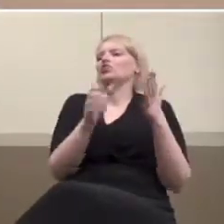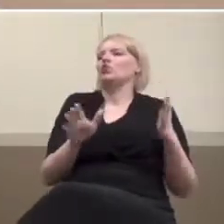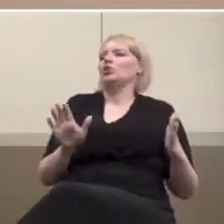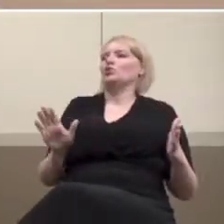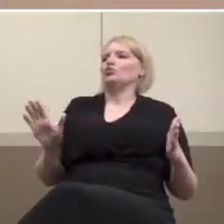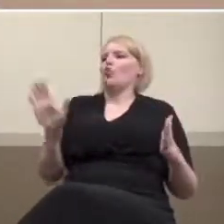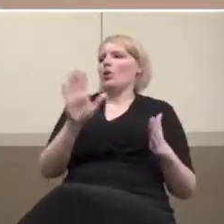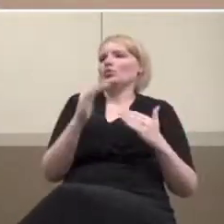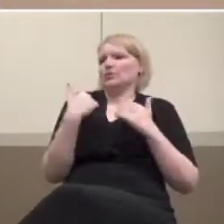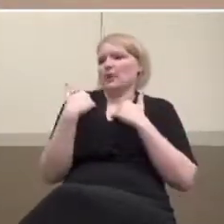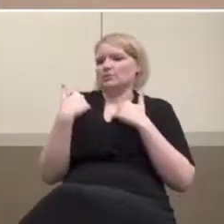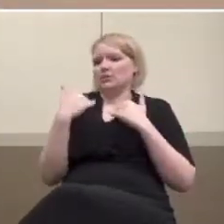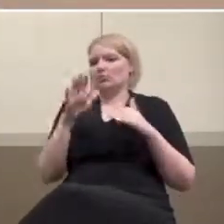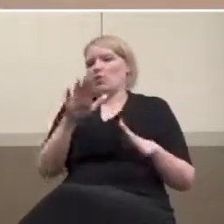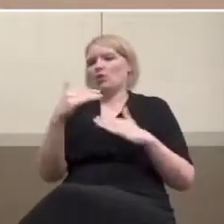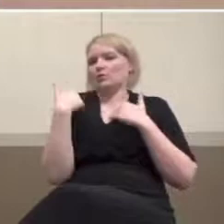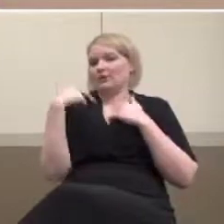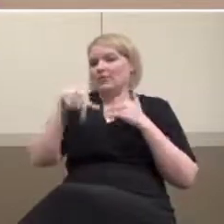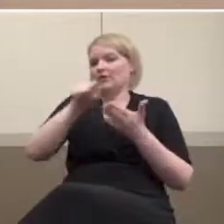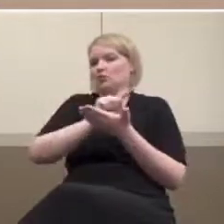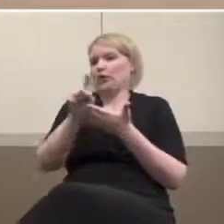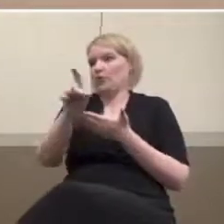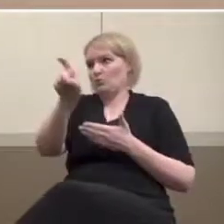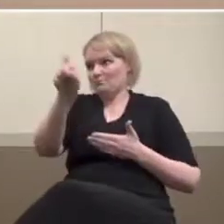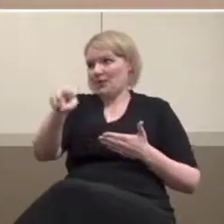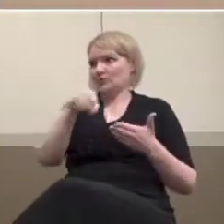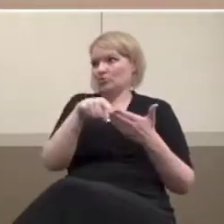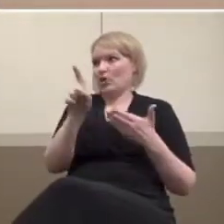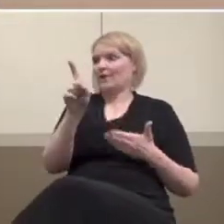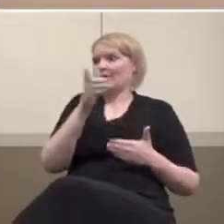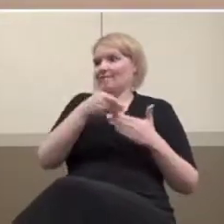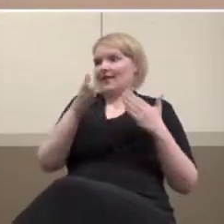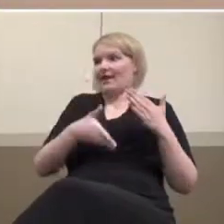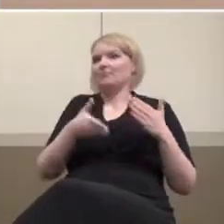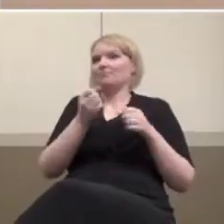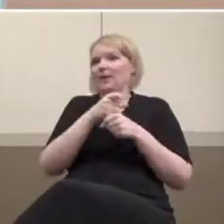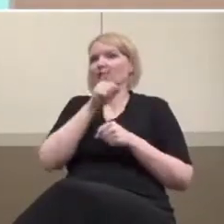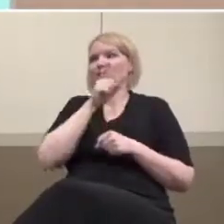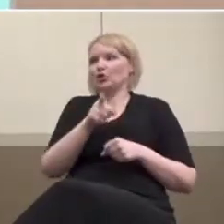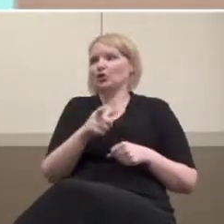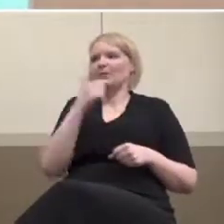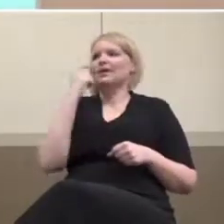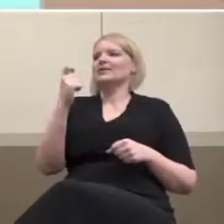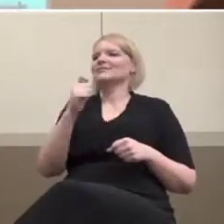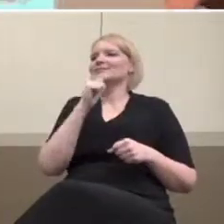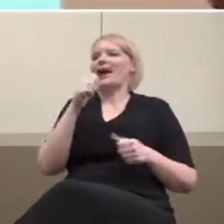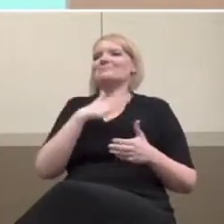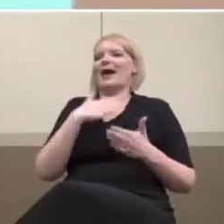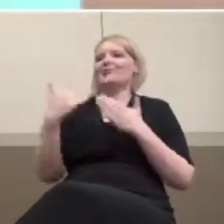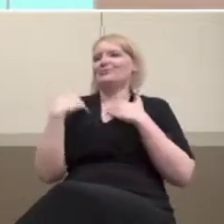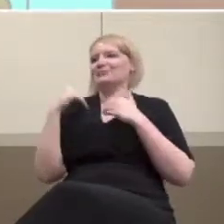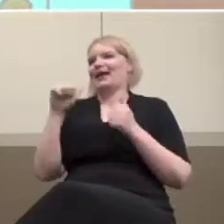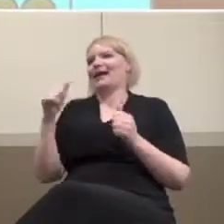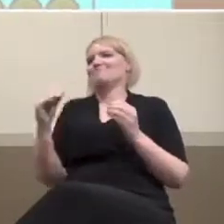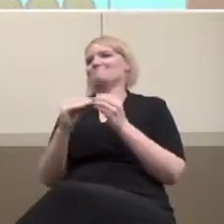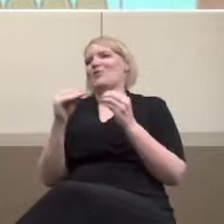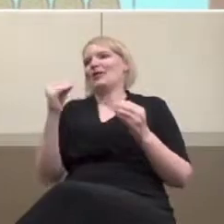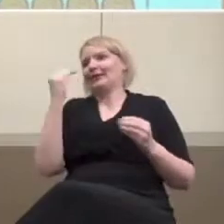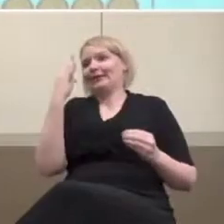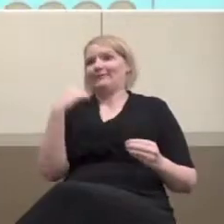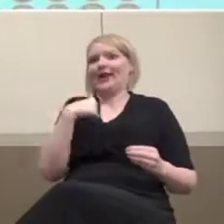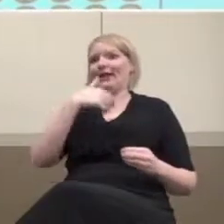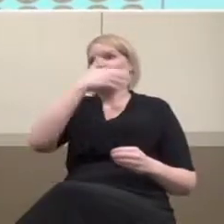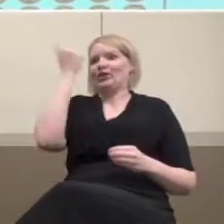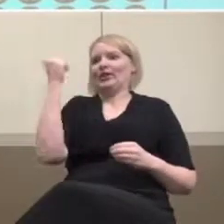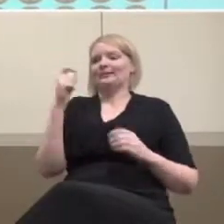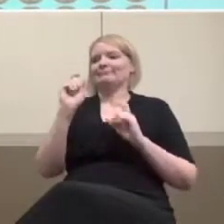responsible this week. You have to check at the end of the class, did we earn all our Panther Paws? Because then it takes it off me if I forget, and then it puts it on them.